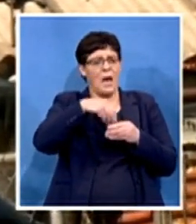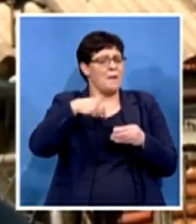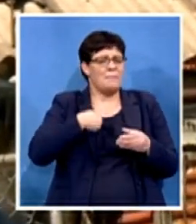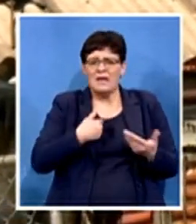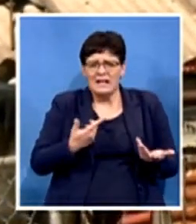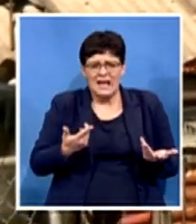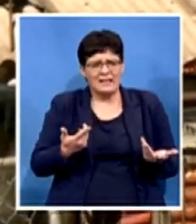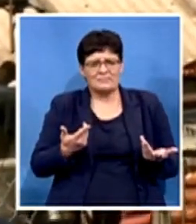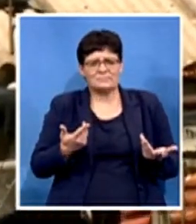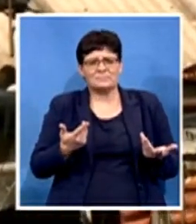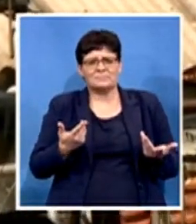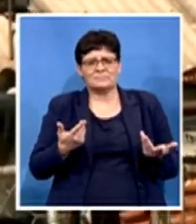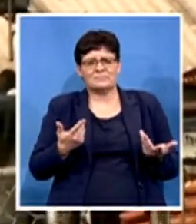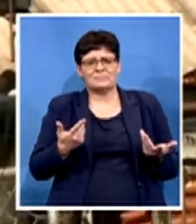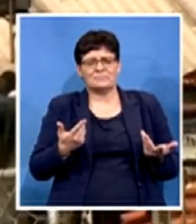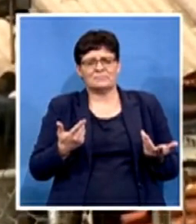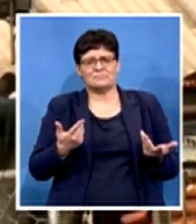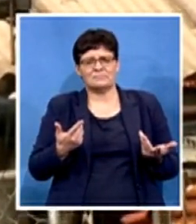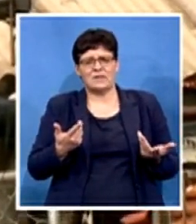no space. We are born.